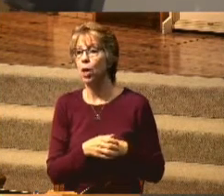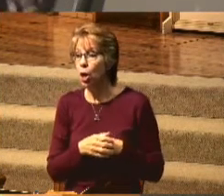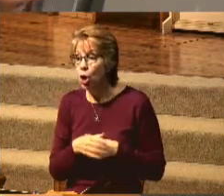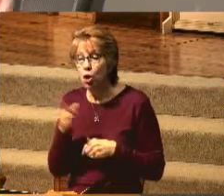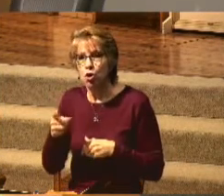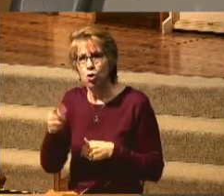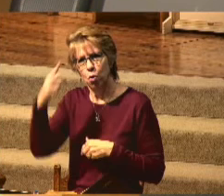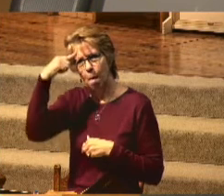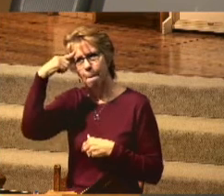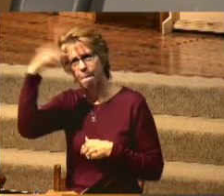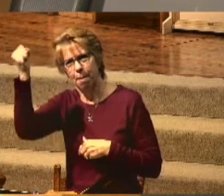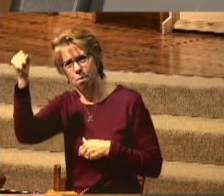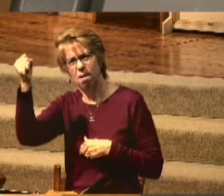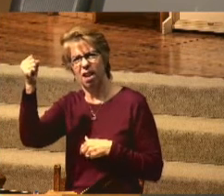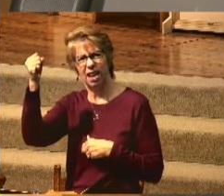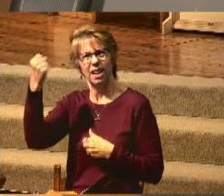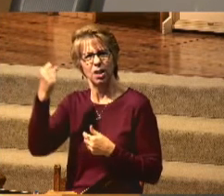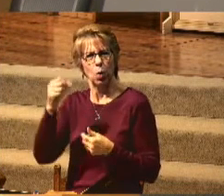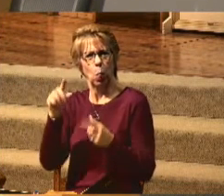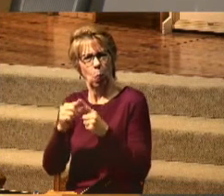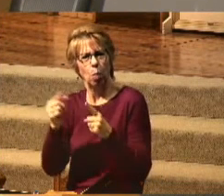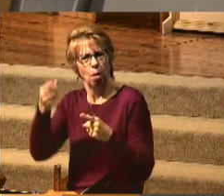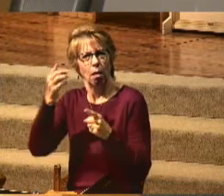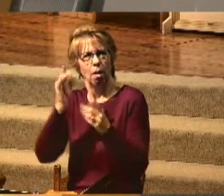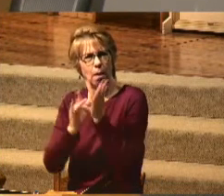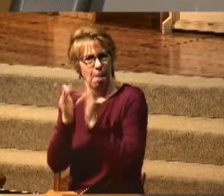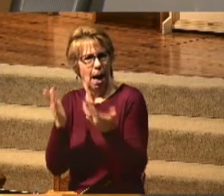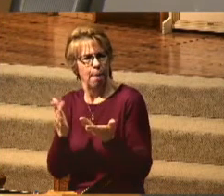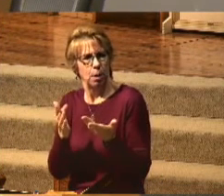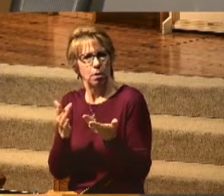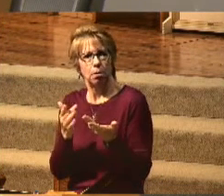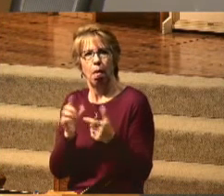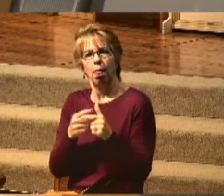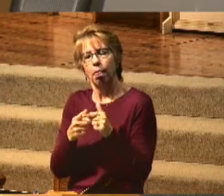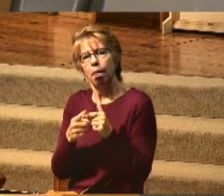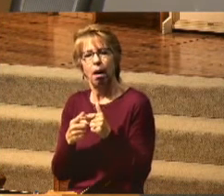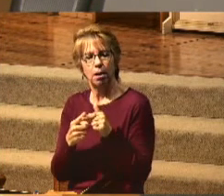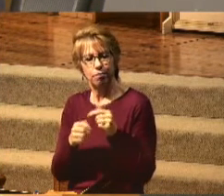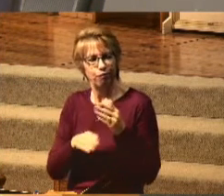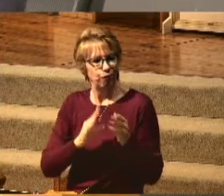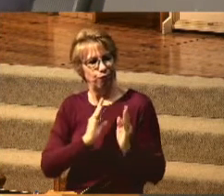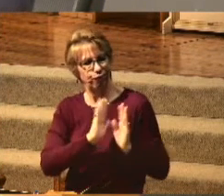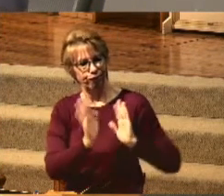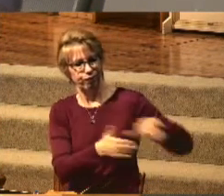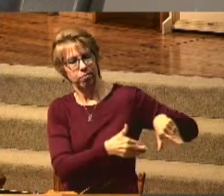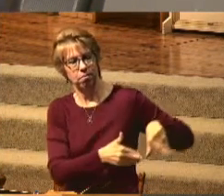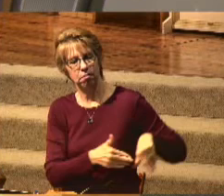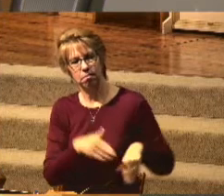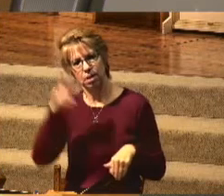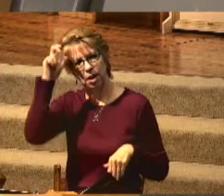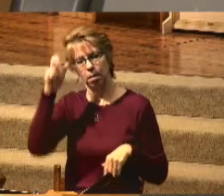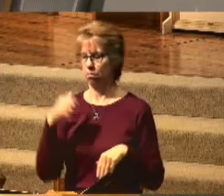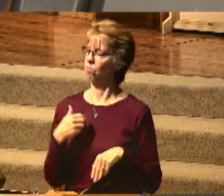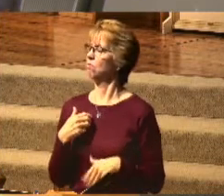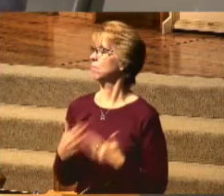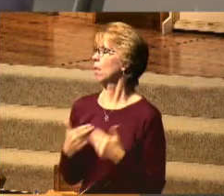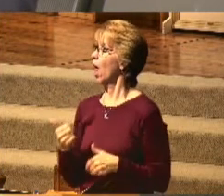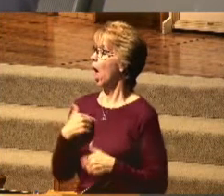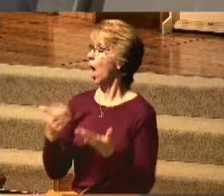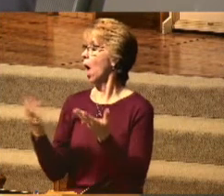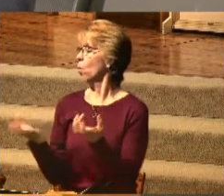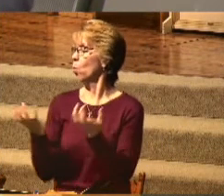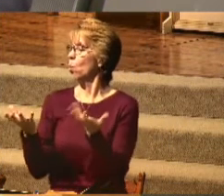it'll keep the devil out of you. But a lot of people say, well, I don't care about that. I'm just going to do what I want to do.